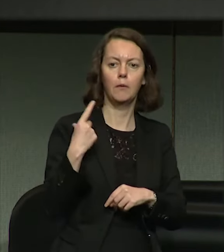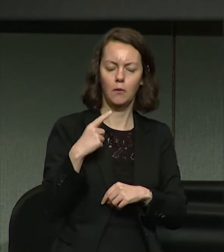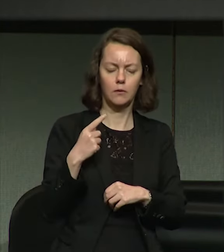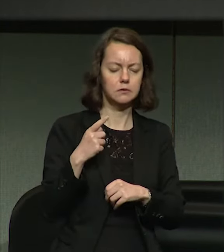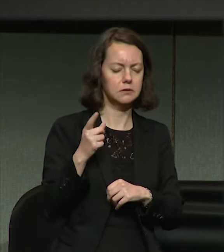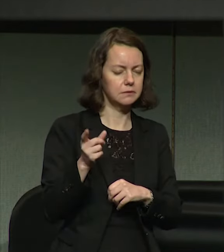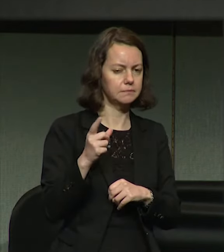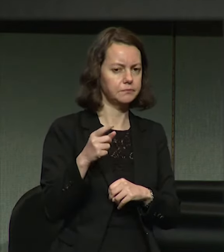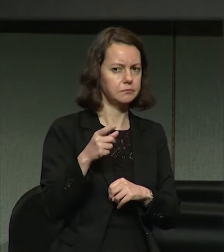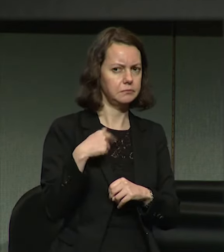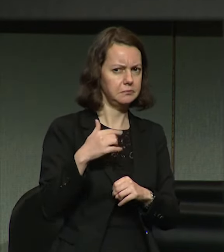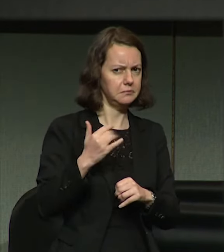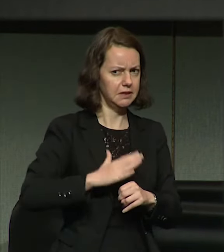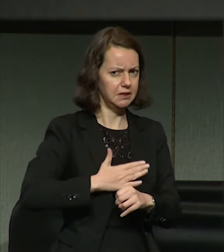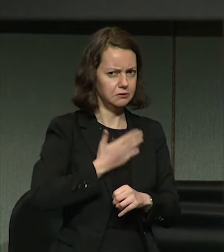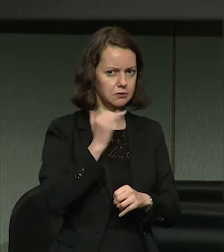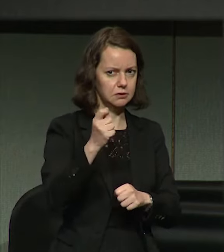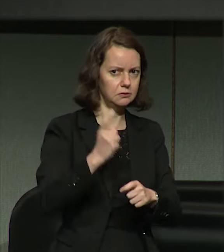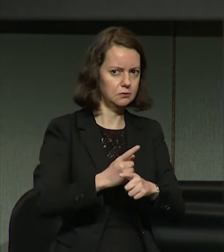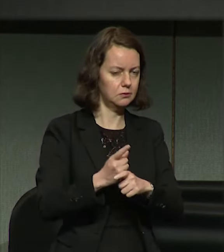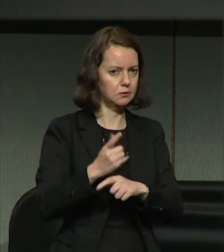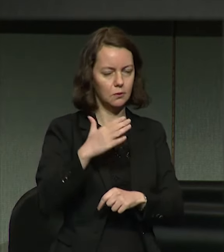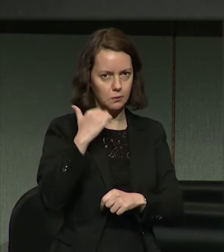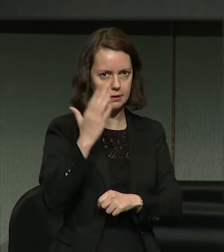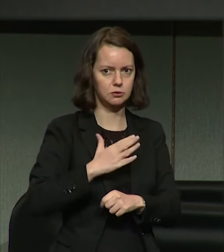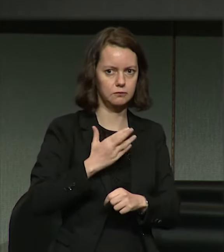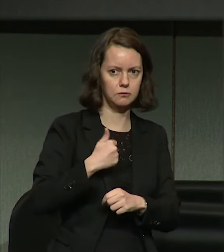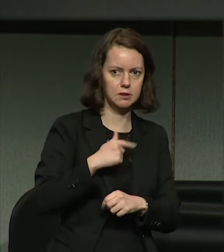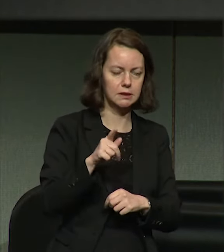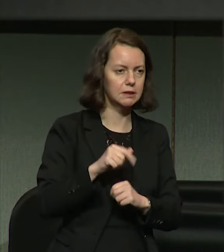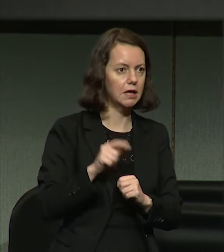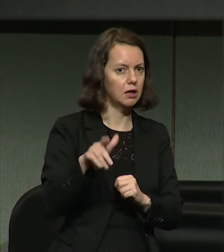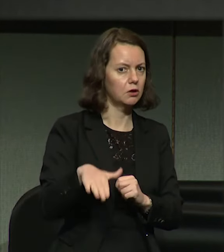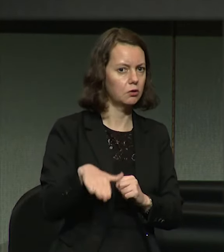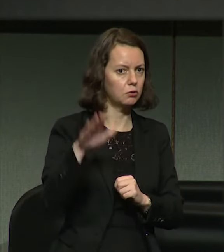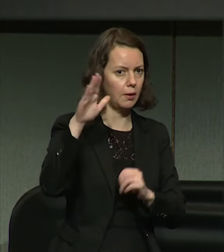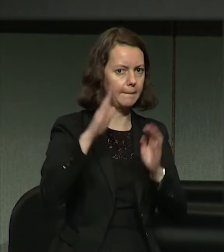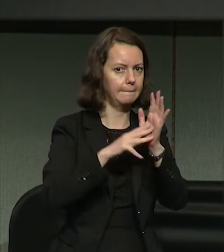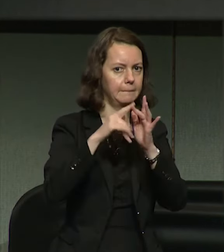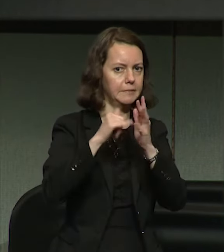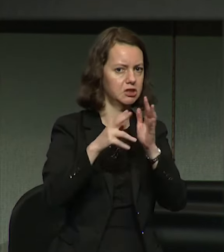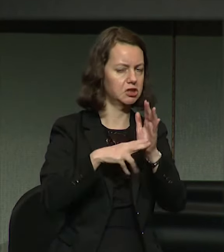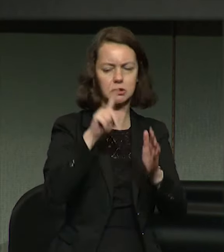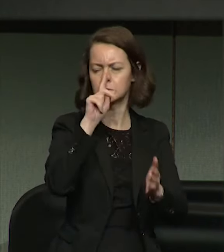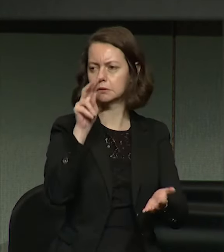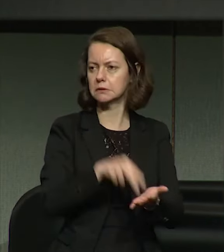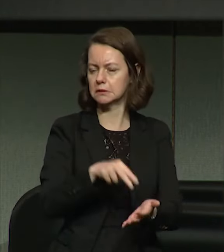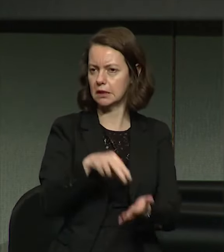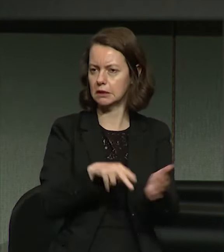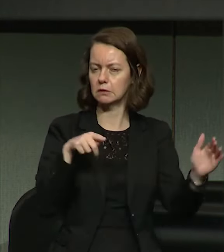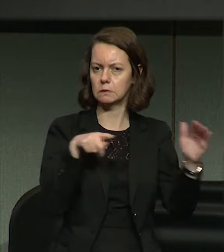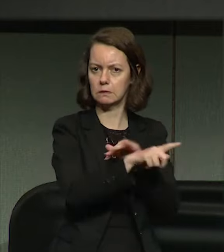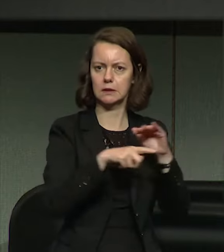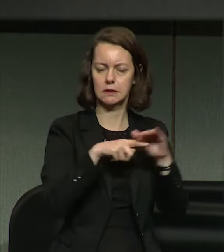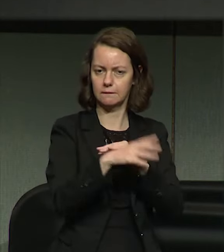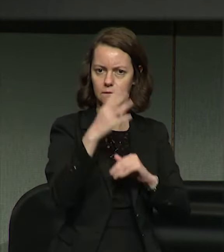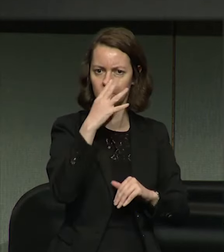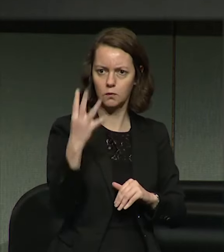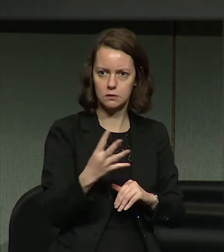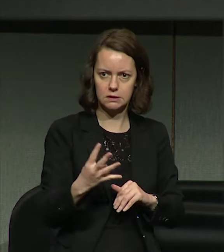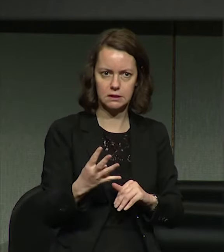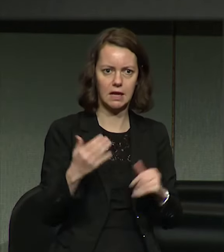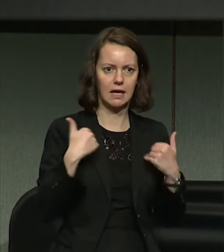was often so intrigued by the things he would tell me about. He grew up on the Sherbrooke Mission and hated it so much that he ran away when he was 14 to